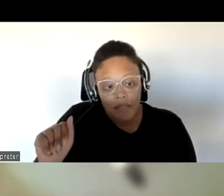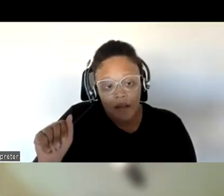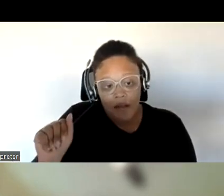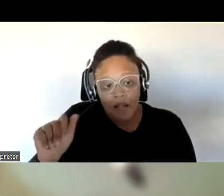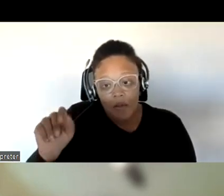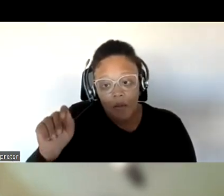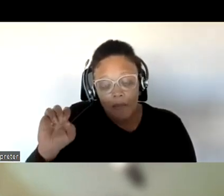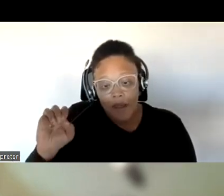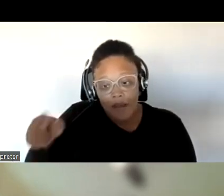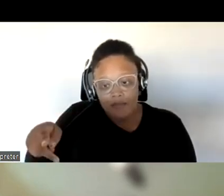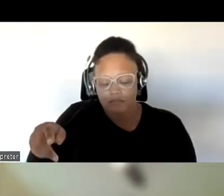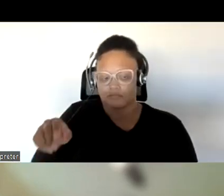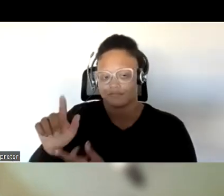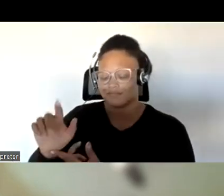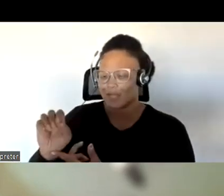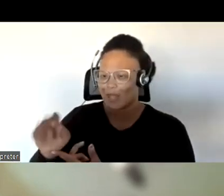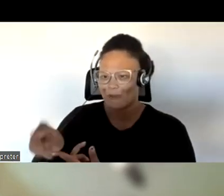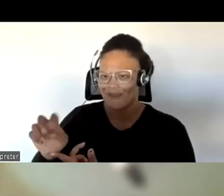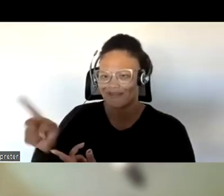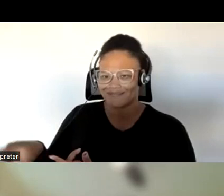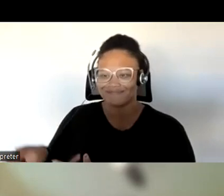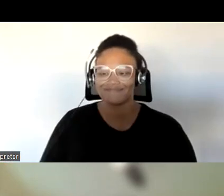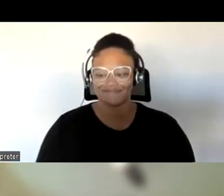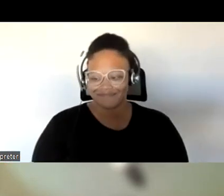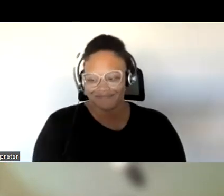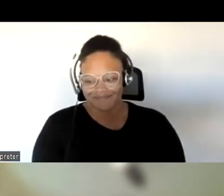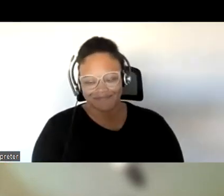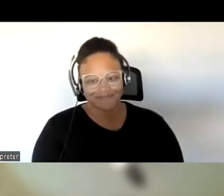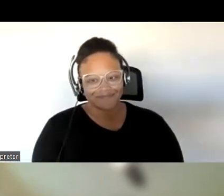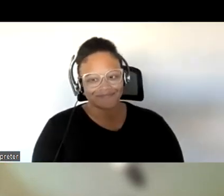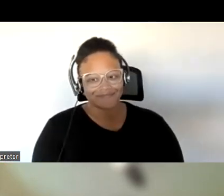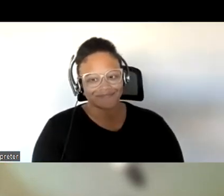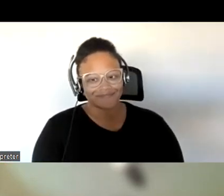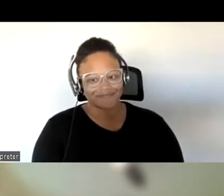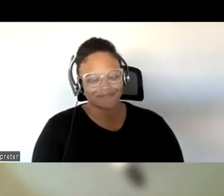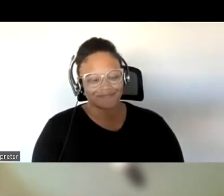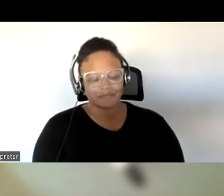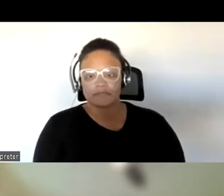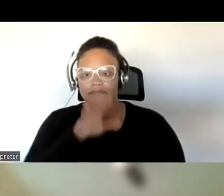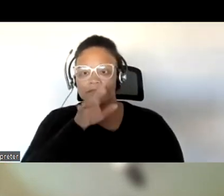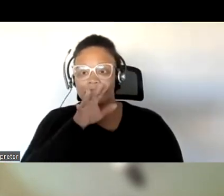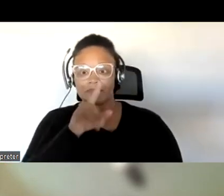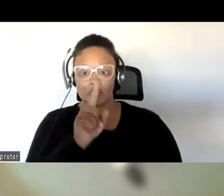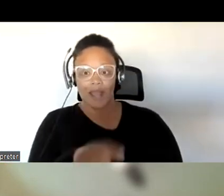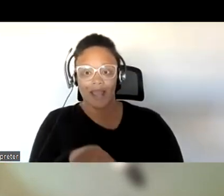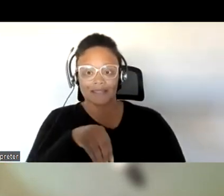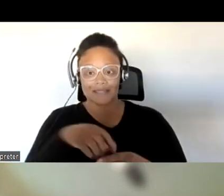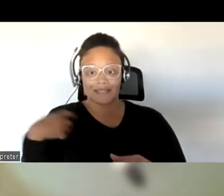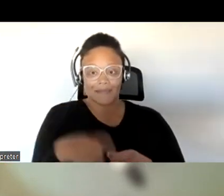Sí, buenas tardes. Yo tengo una pregunta. Entré tarde al Zoom, al